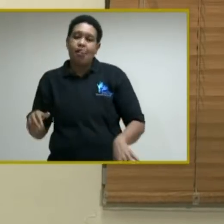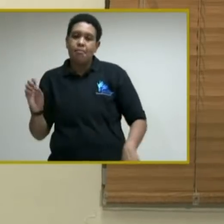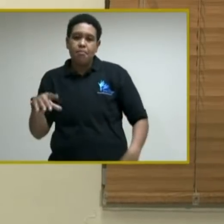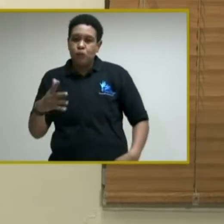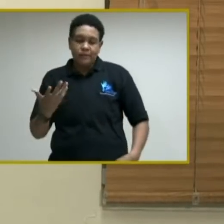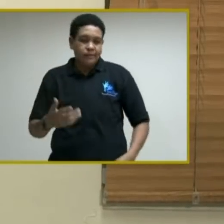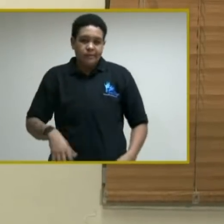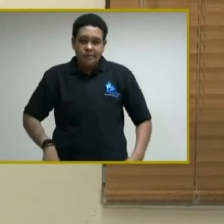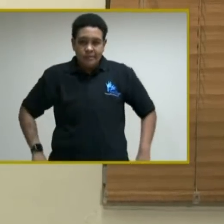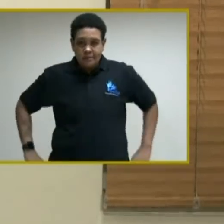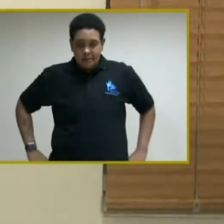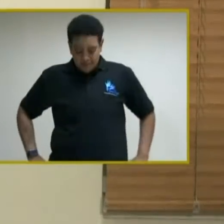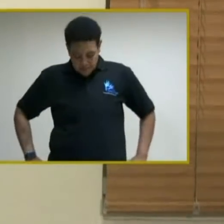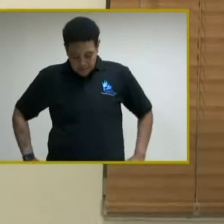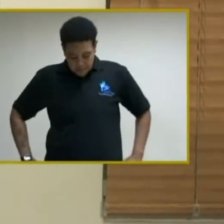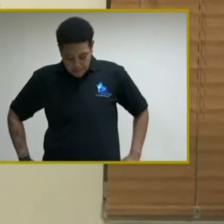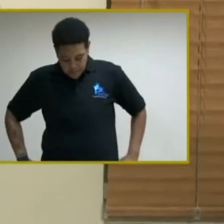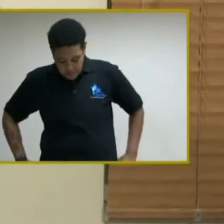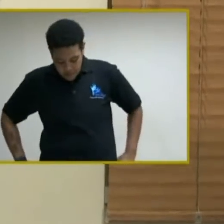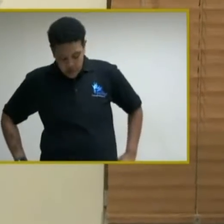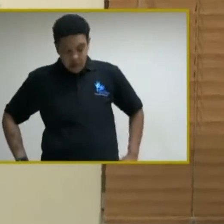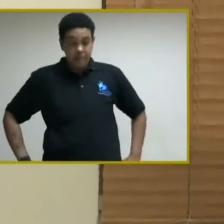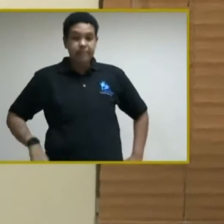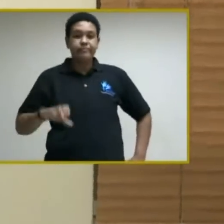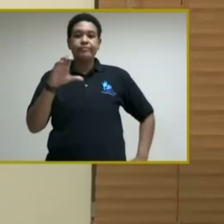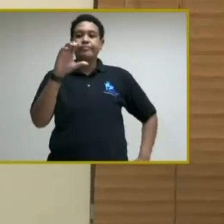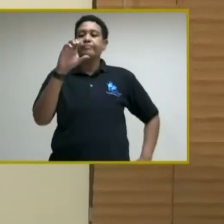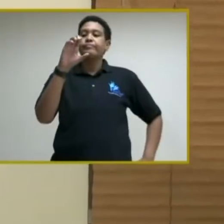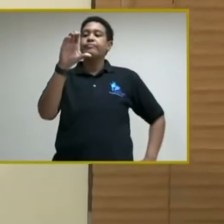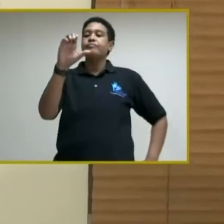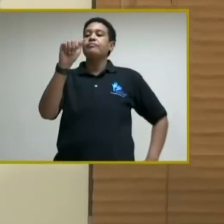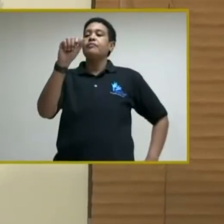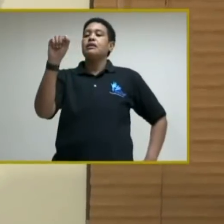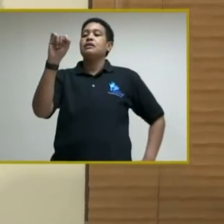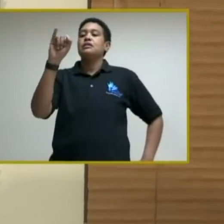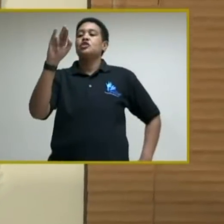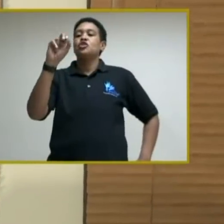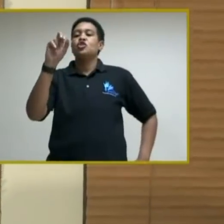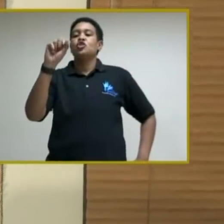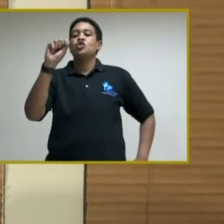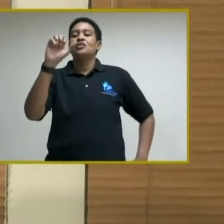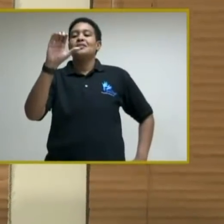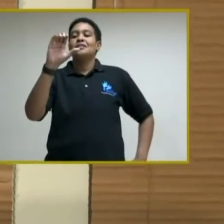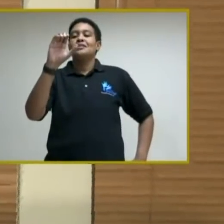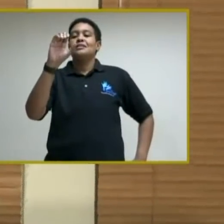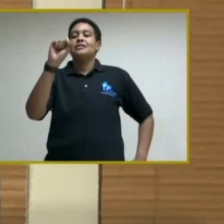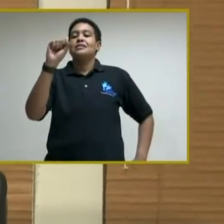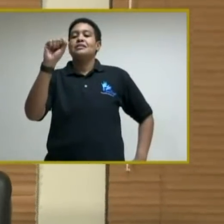All right, thanks, Amo. I'm going to go to Cassius Watson from Jamaica Social.